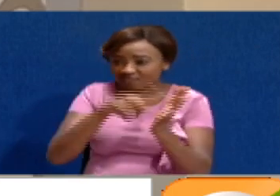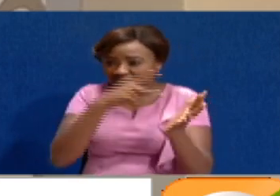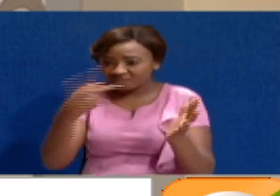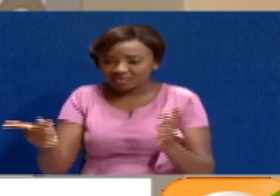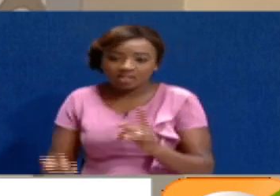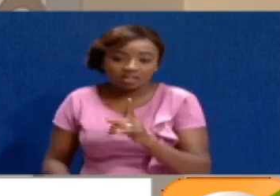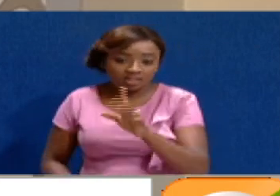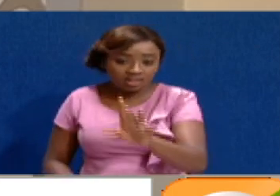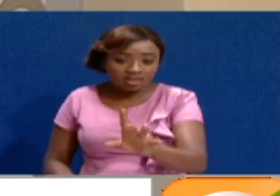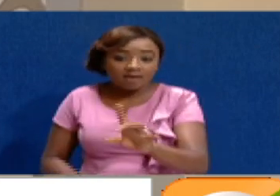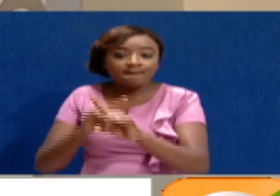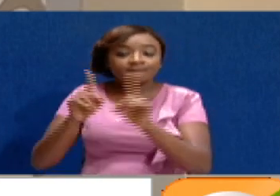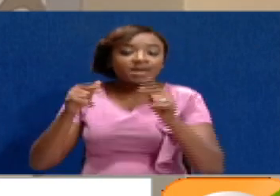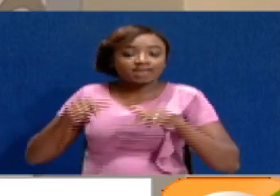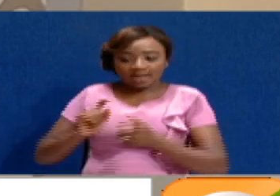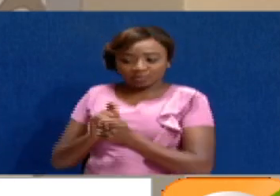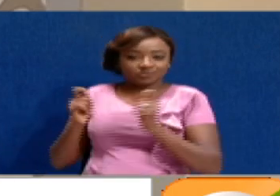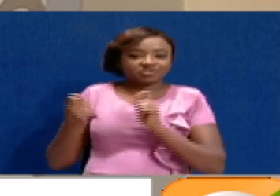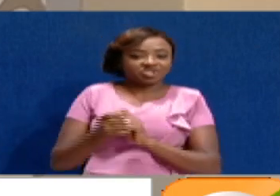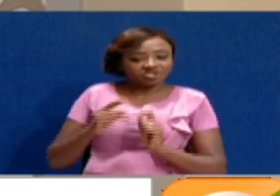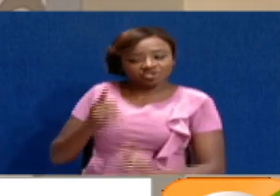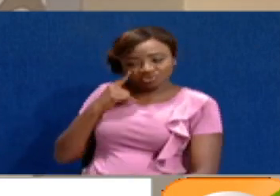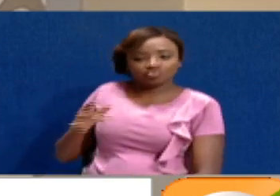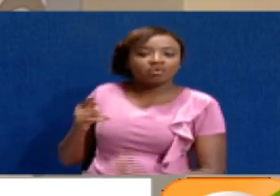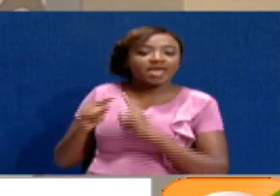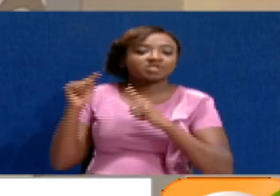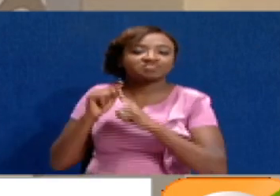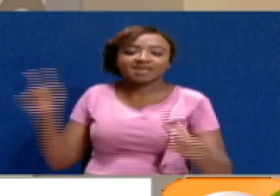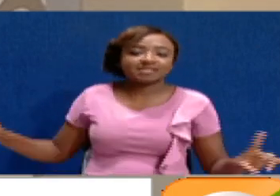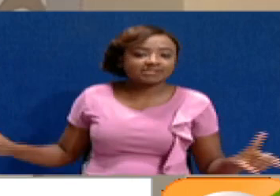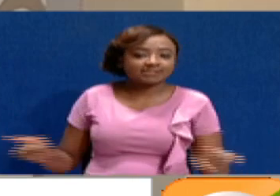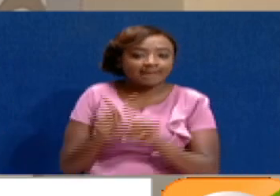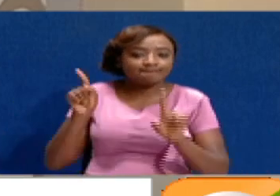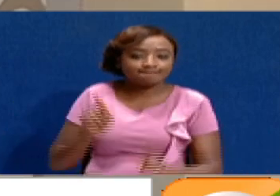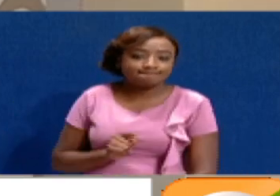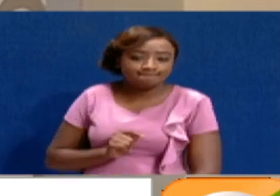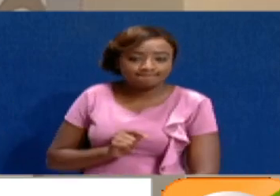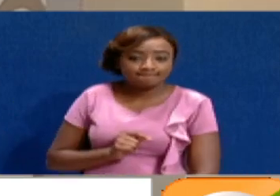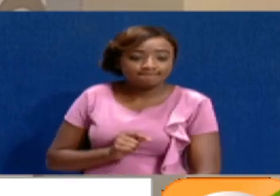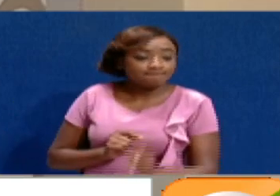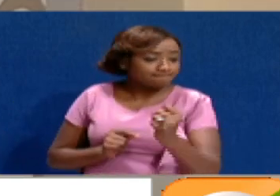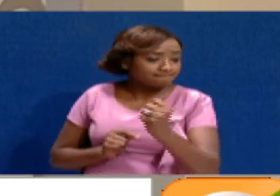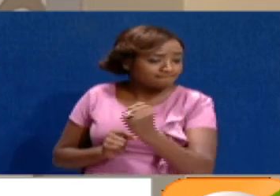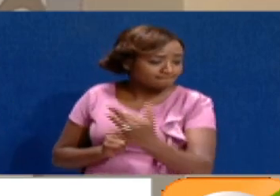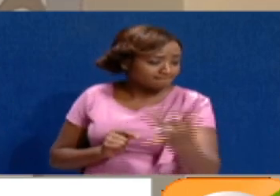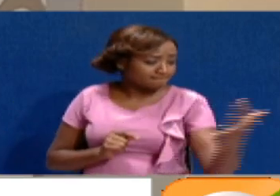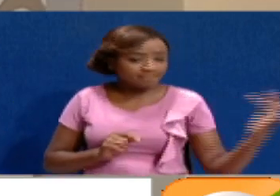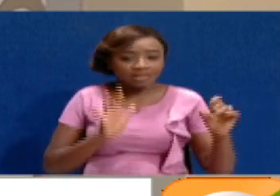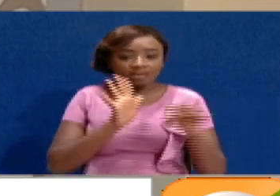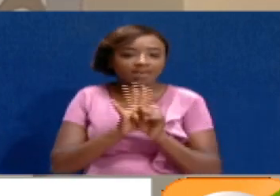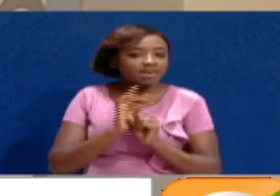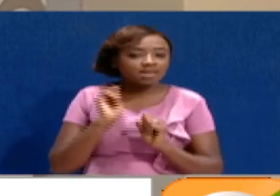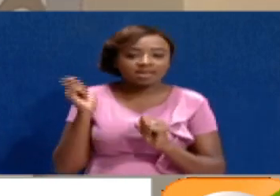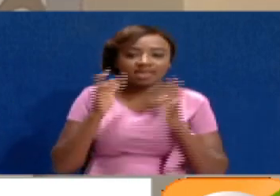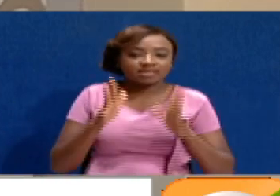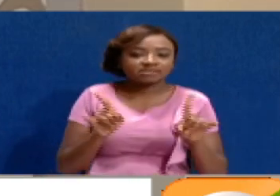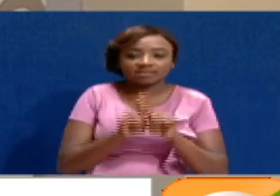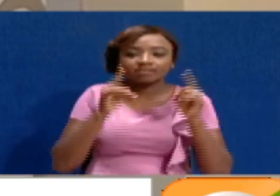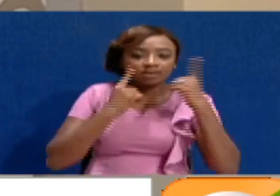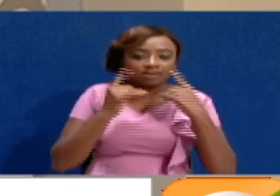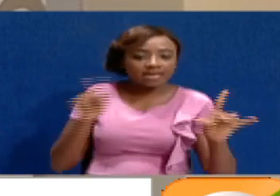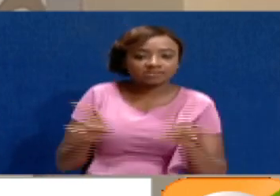that very system. I'm glad that he wept, just like the many Kenyans who are one illness away from sheer